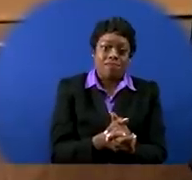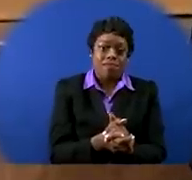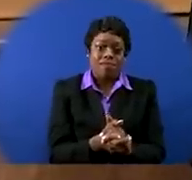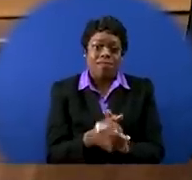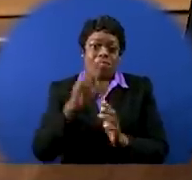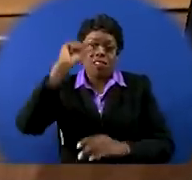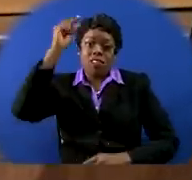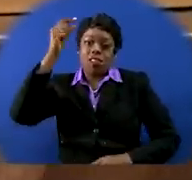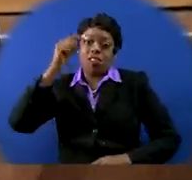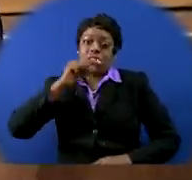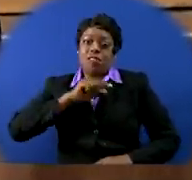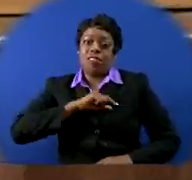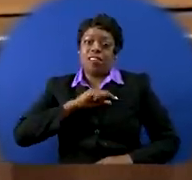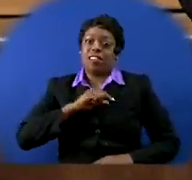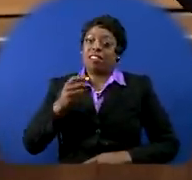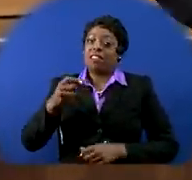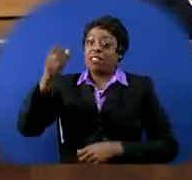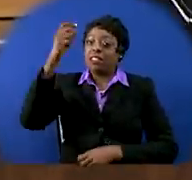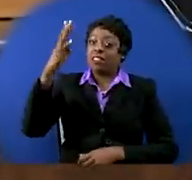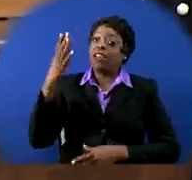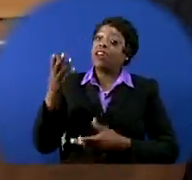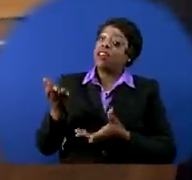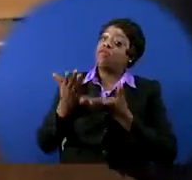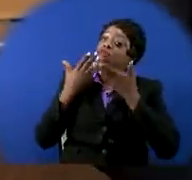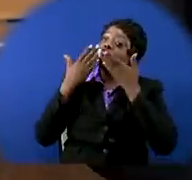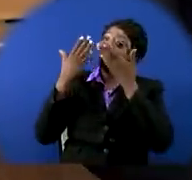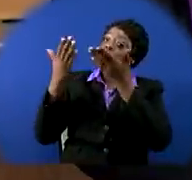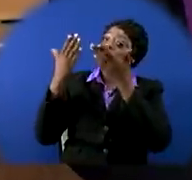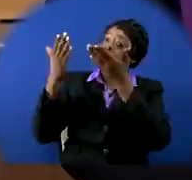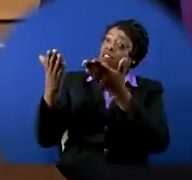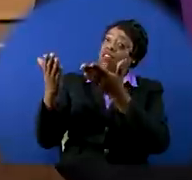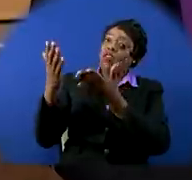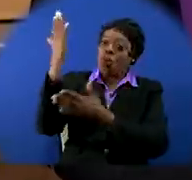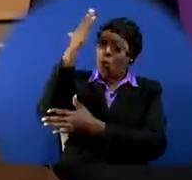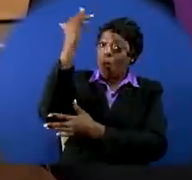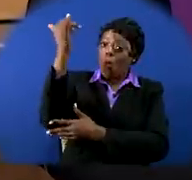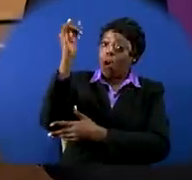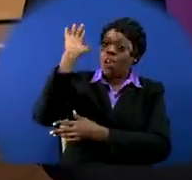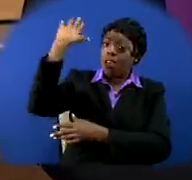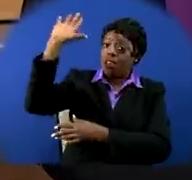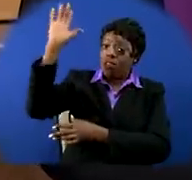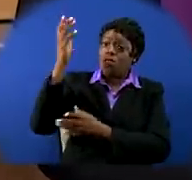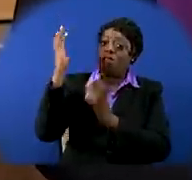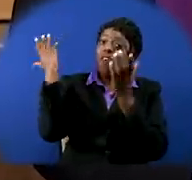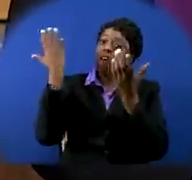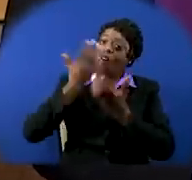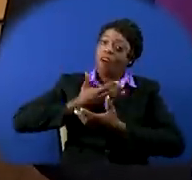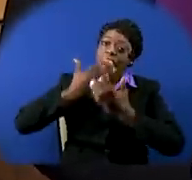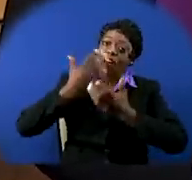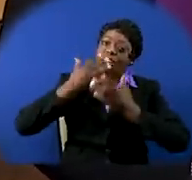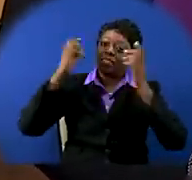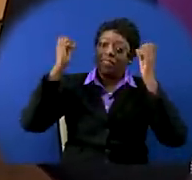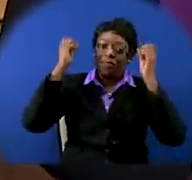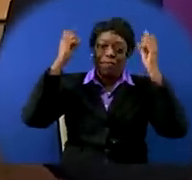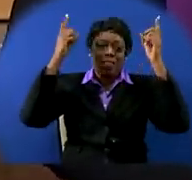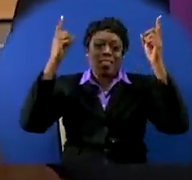Gracious God, we do give you thanks because you're an awesome God. You're an amazing